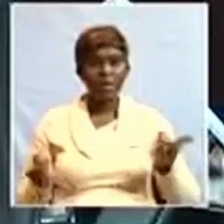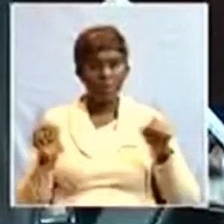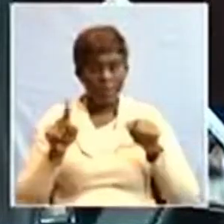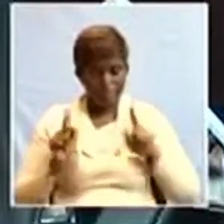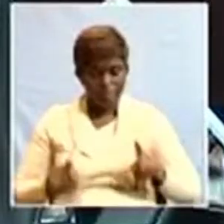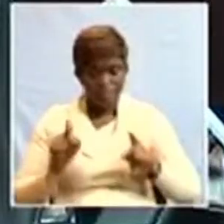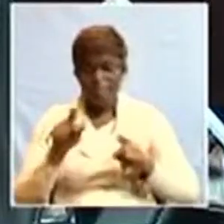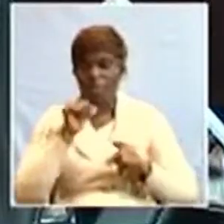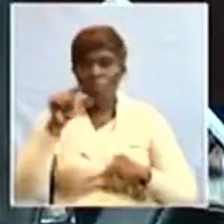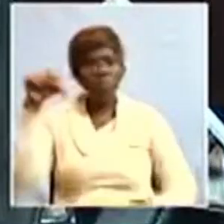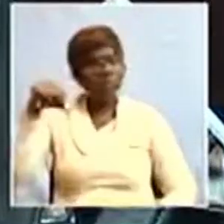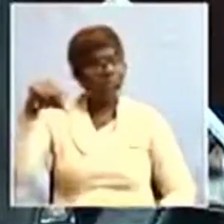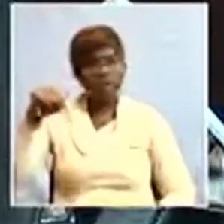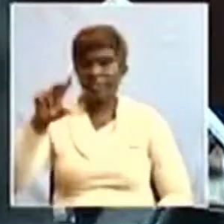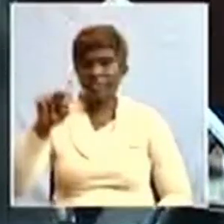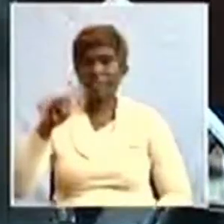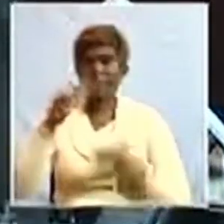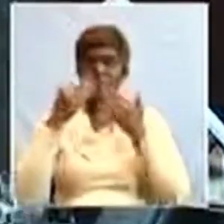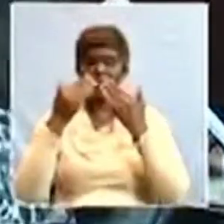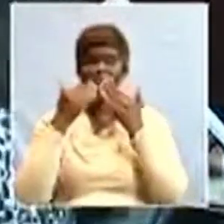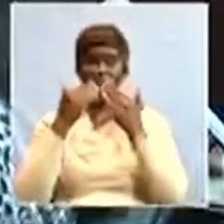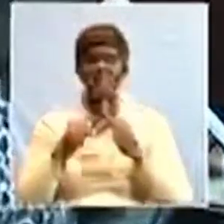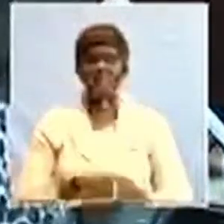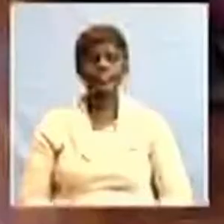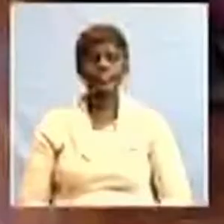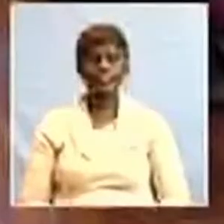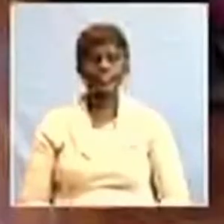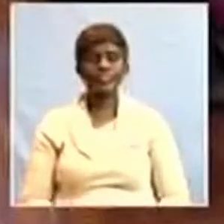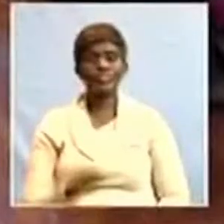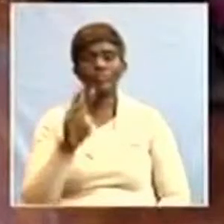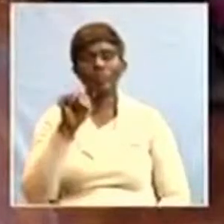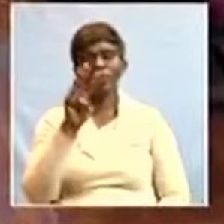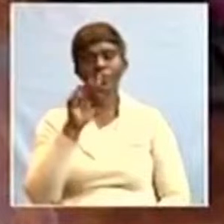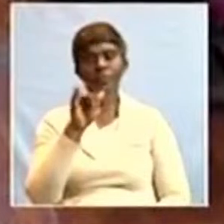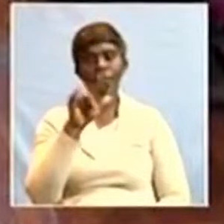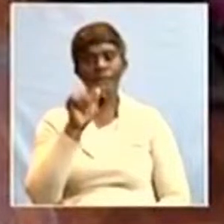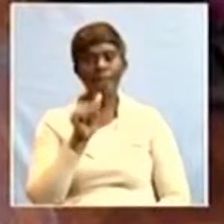longer qualified? Thank you.